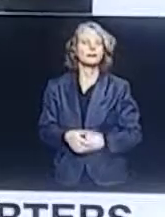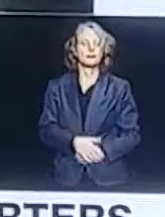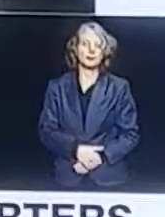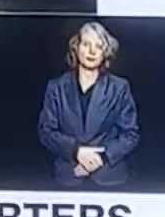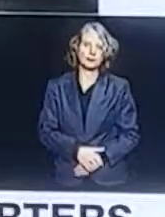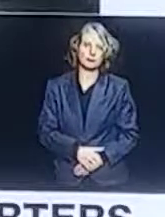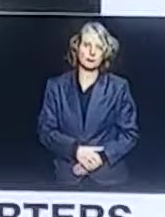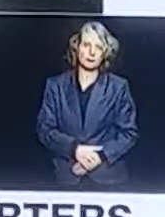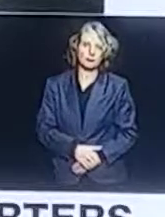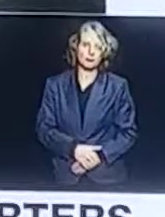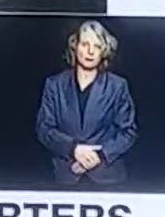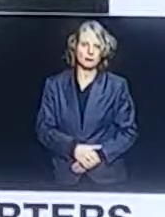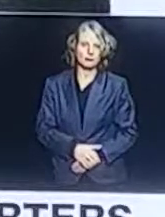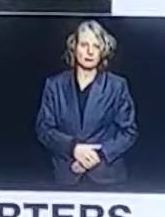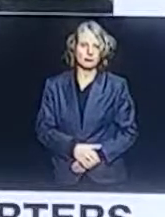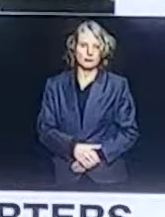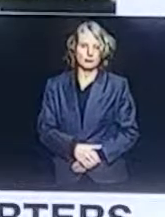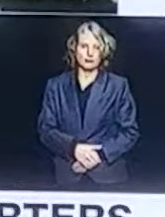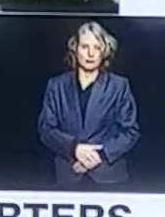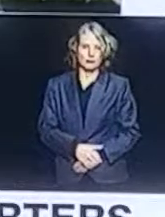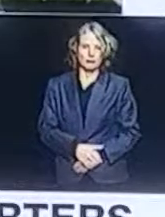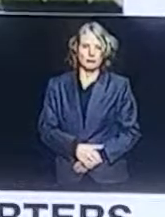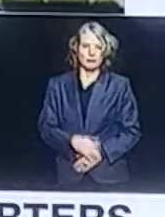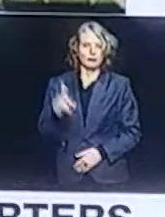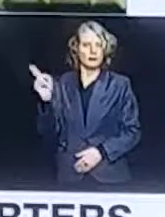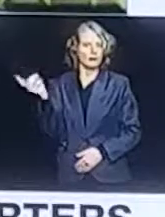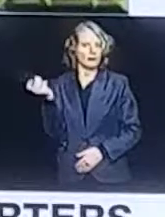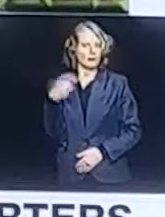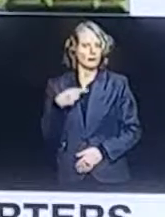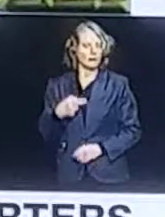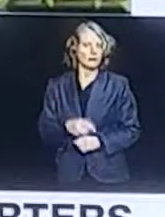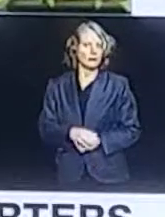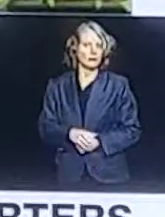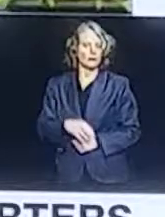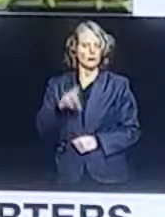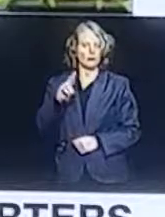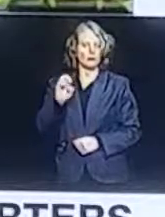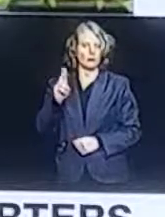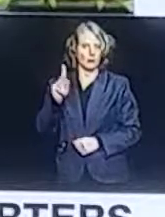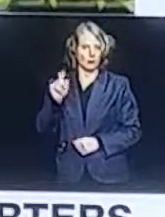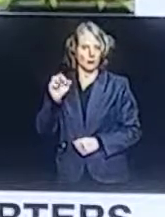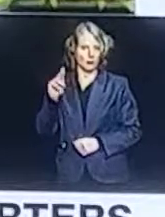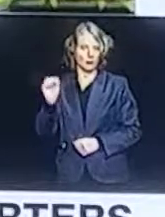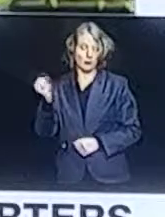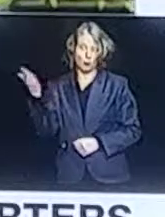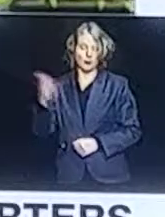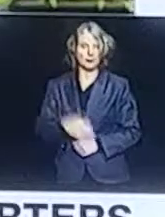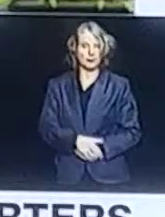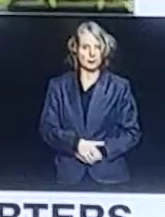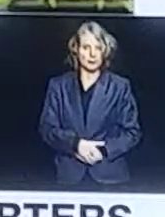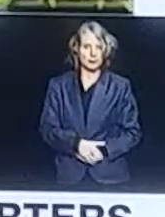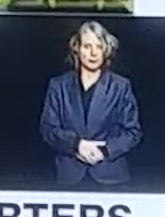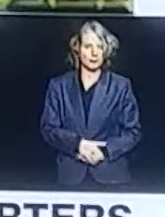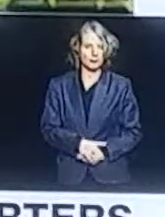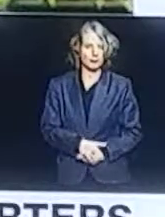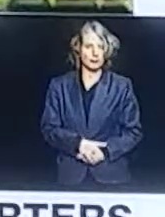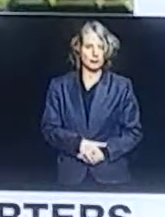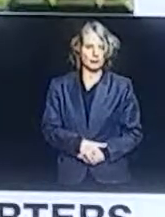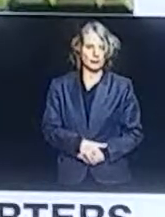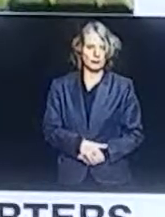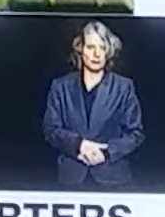Thank you, merci. La première question, the first question is from David Youngren, Reuters. Please go ahead, your line is open.